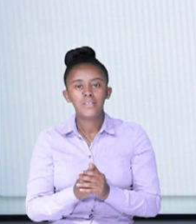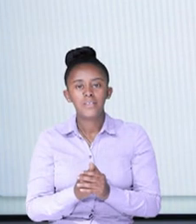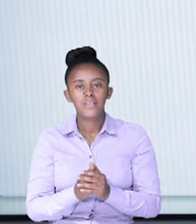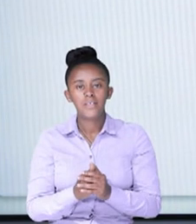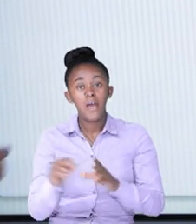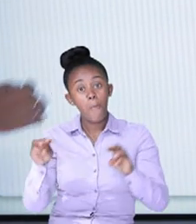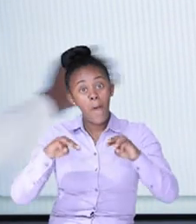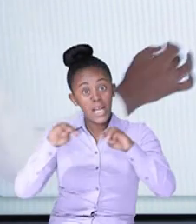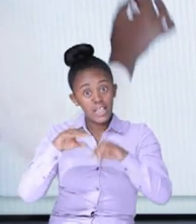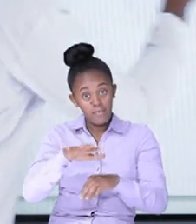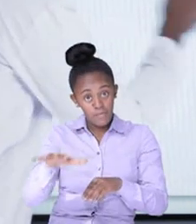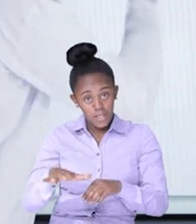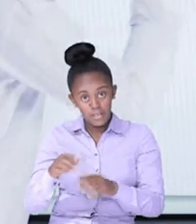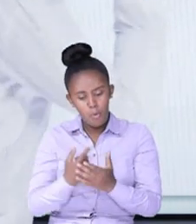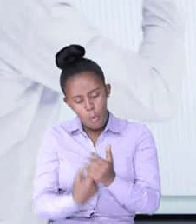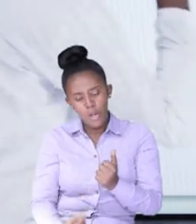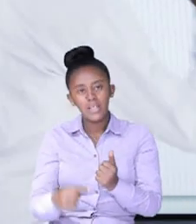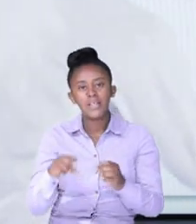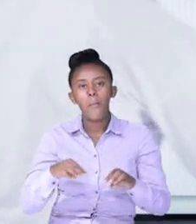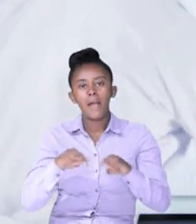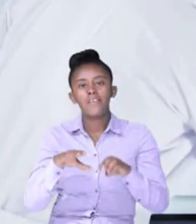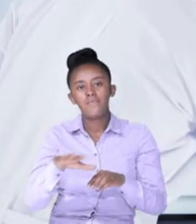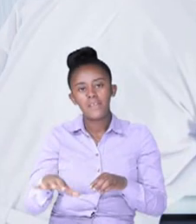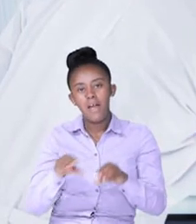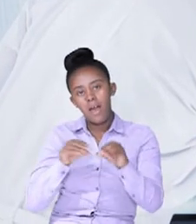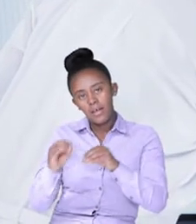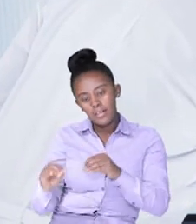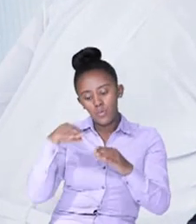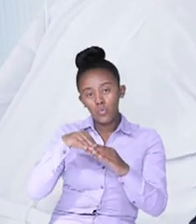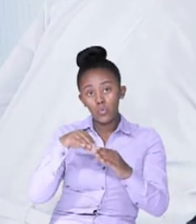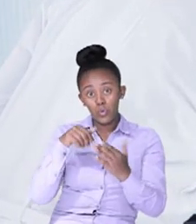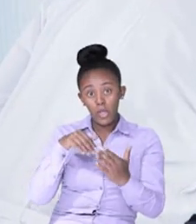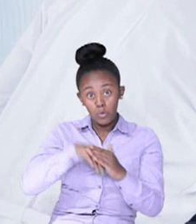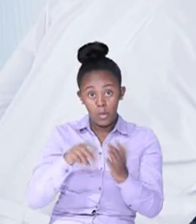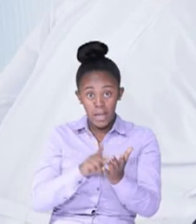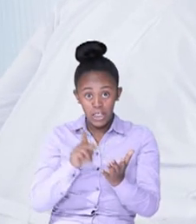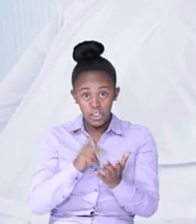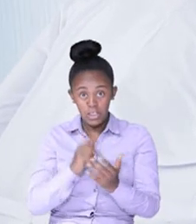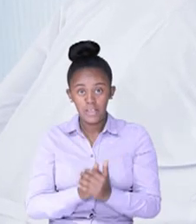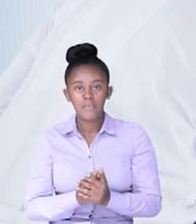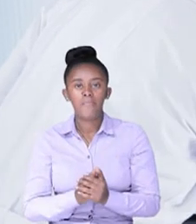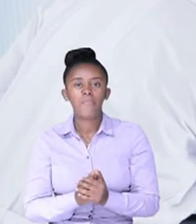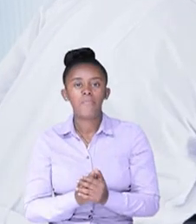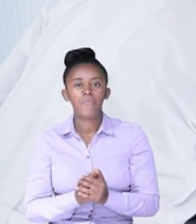Whereas the magnetic field, let's take only the magnetic field. The magnetic field is acting into the page.